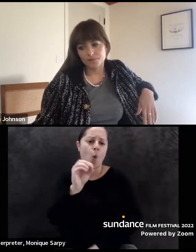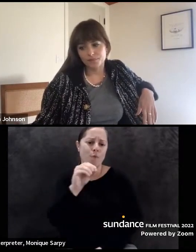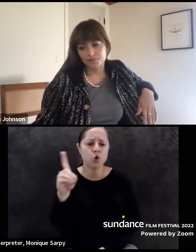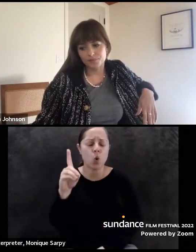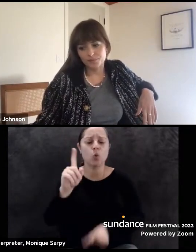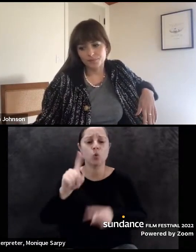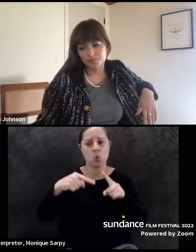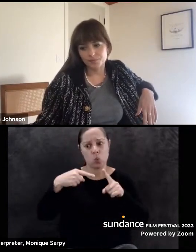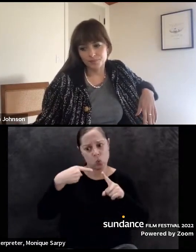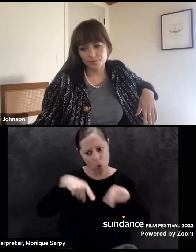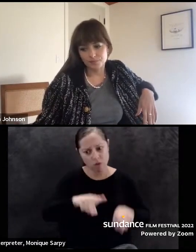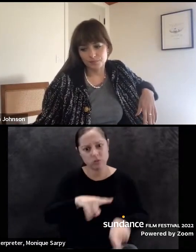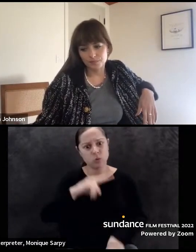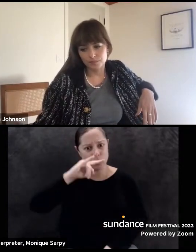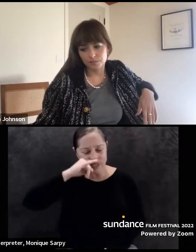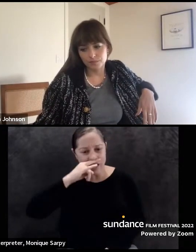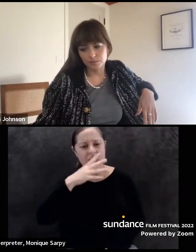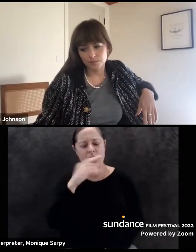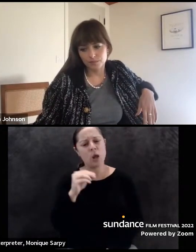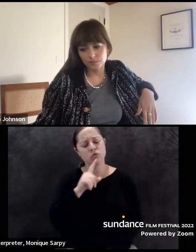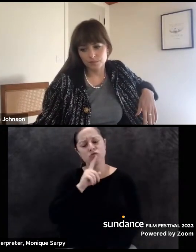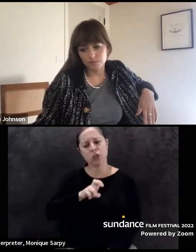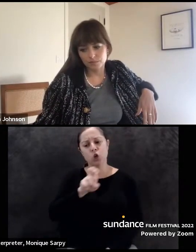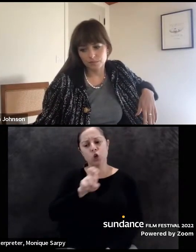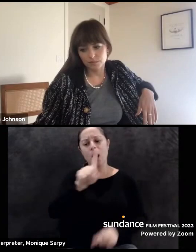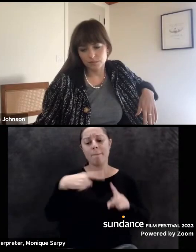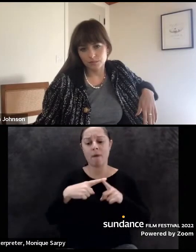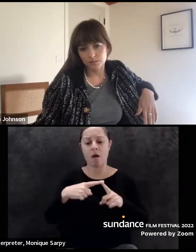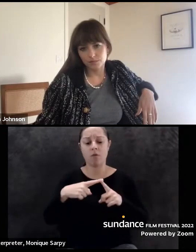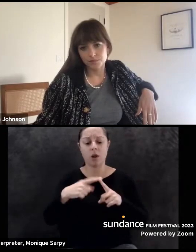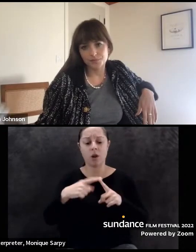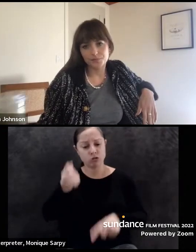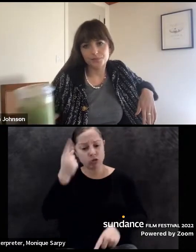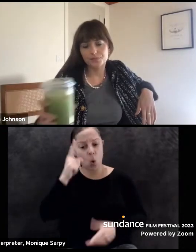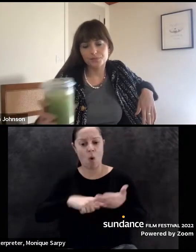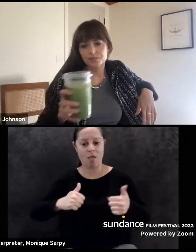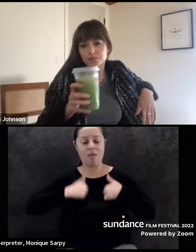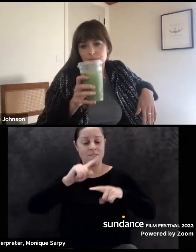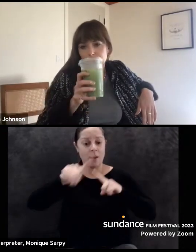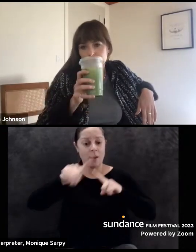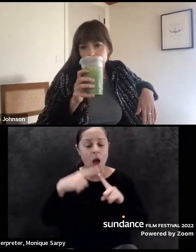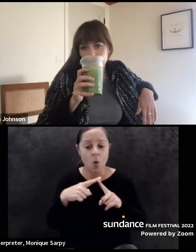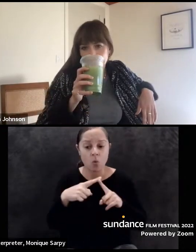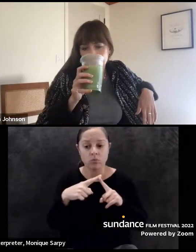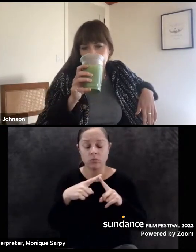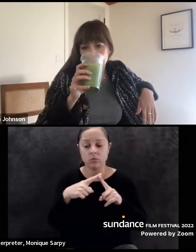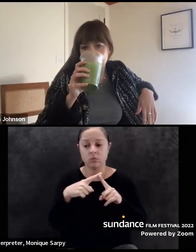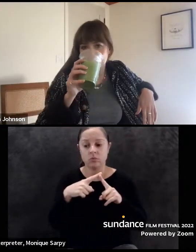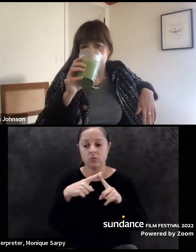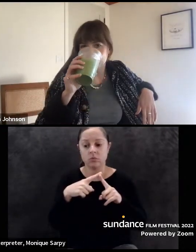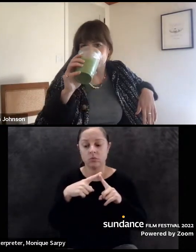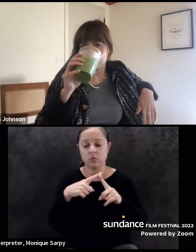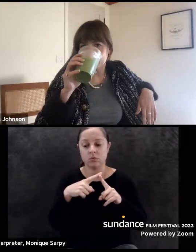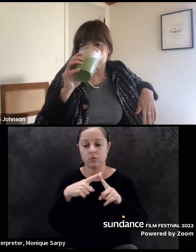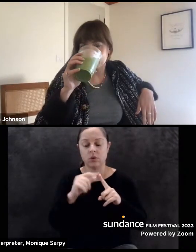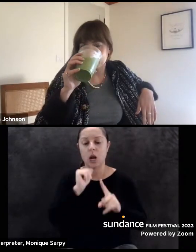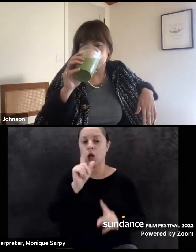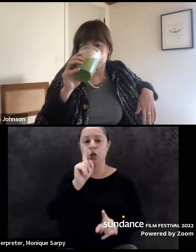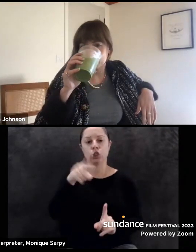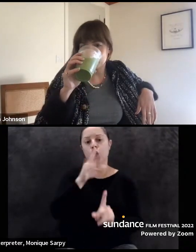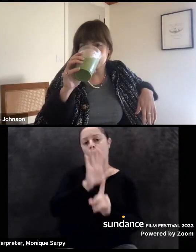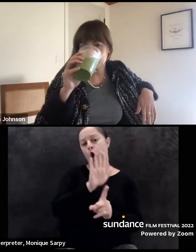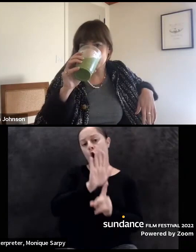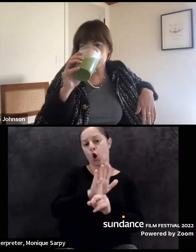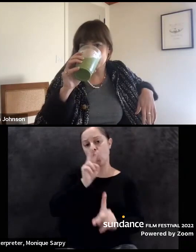and understanding what life really is about outside of the perception she was given. And that was